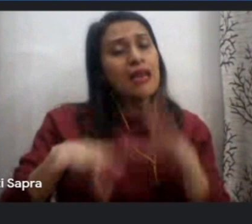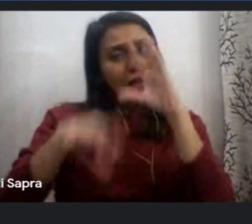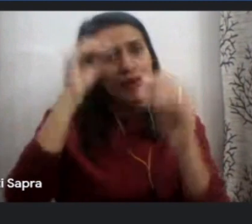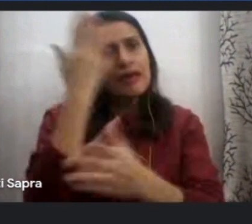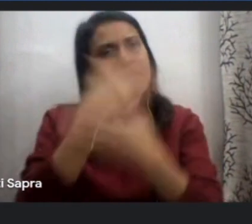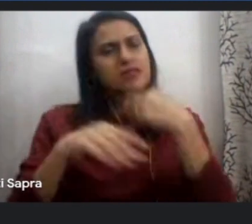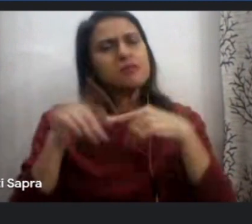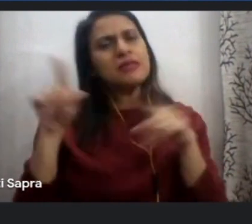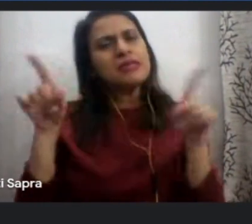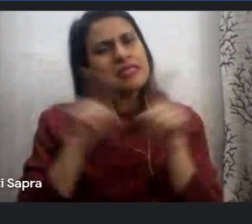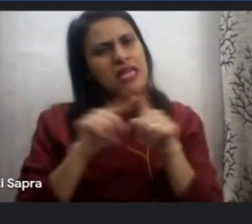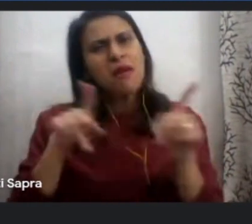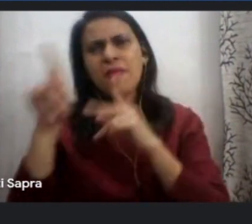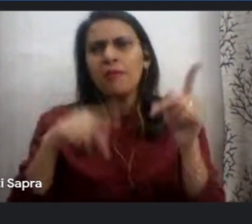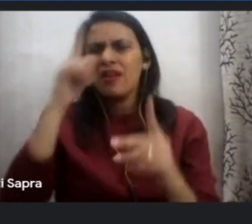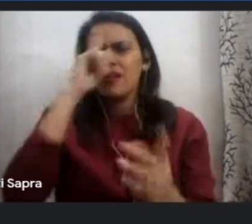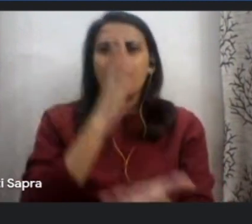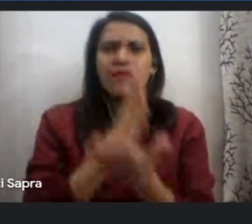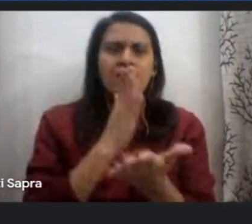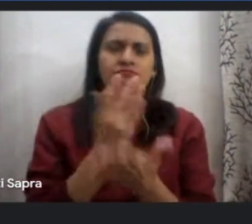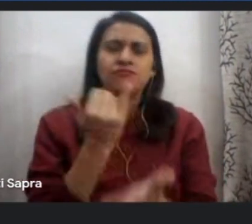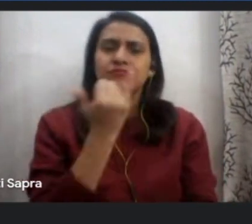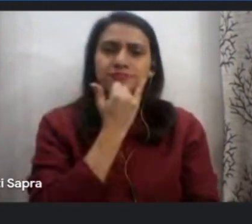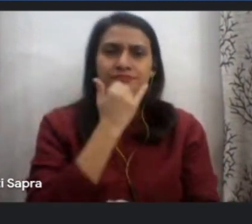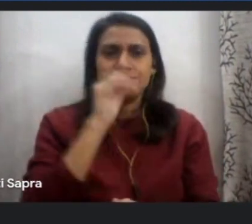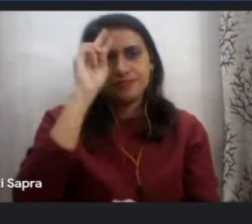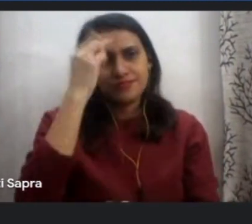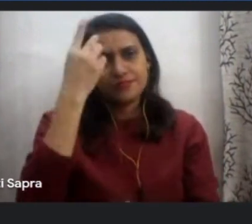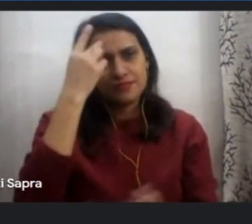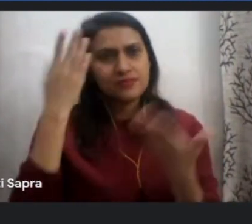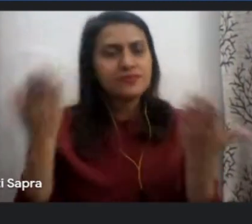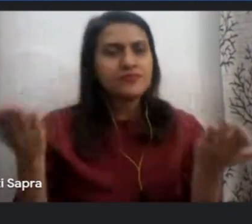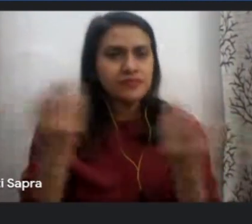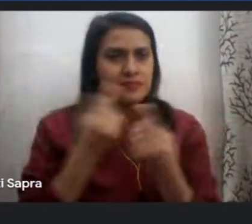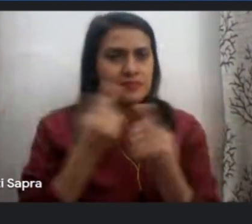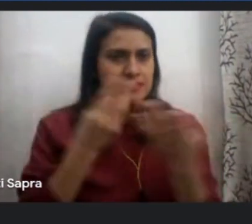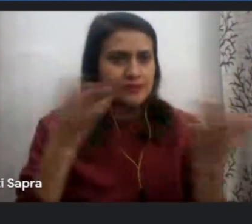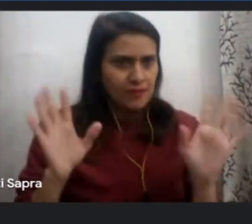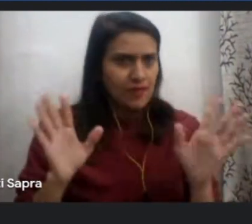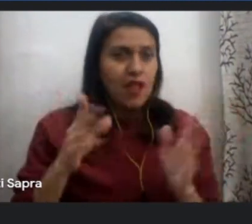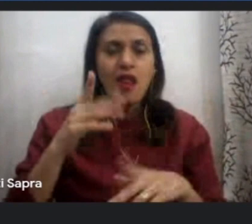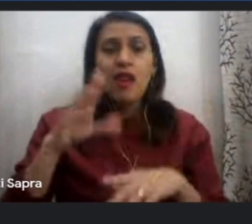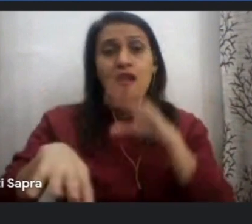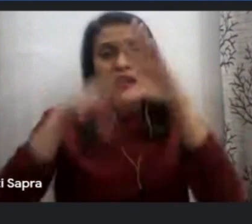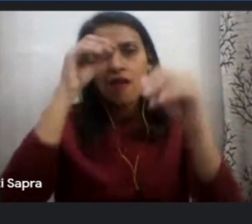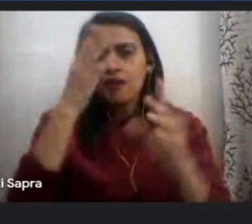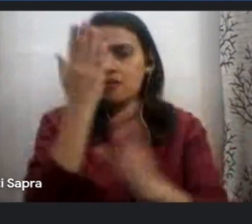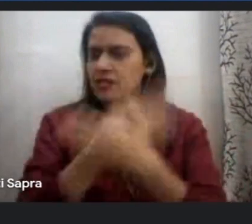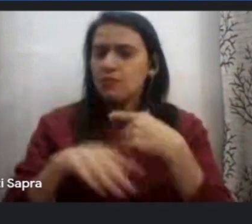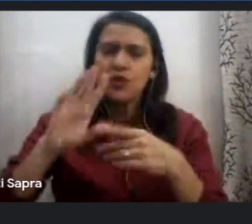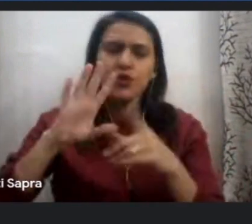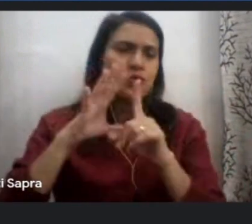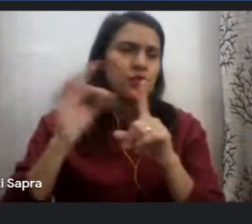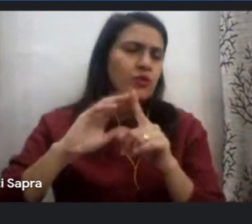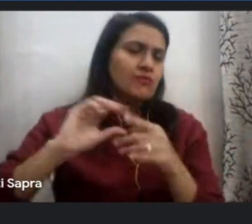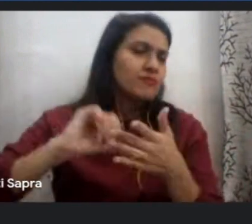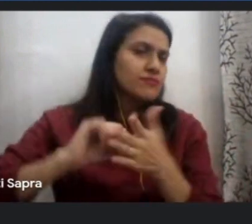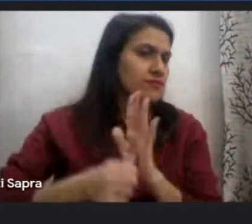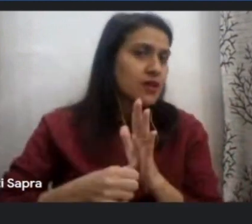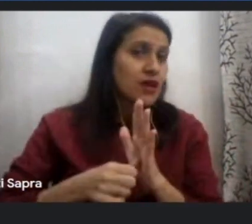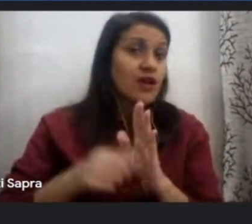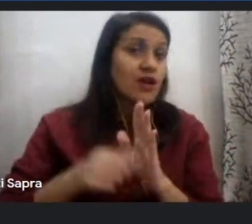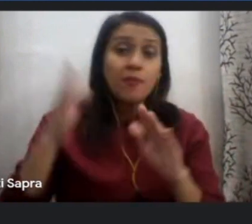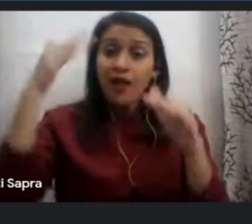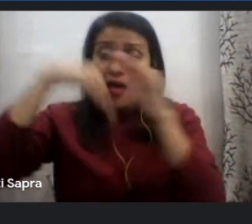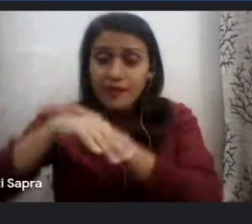dyslexia, because our society places excessive emphasis on academic achievement, and we do see how strengths can be